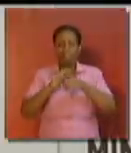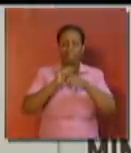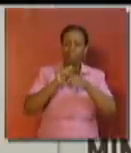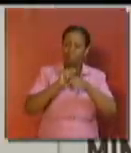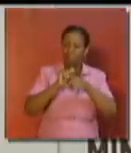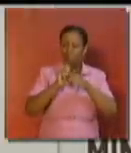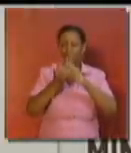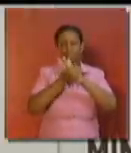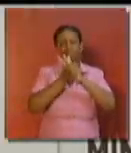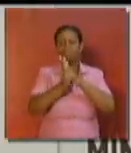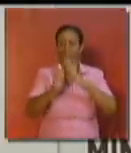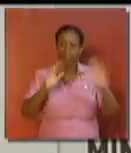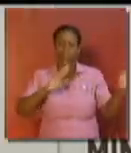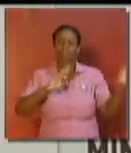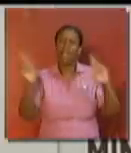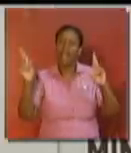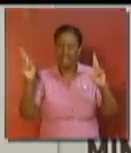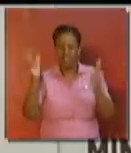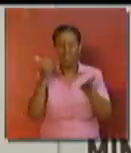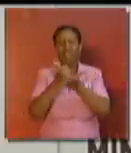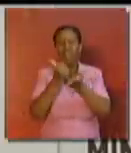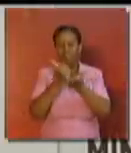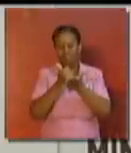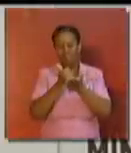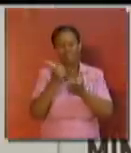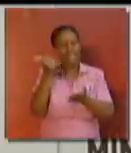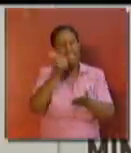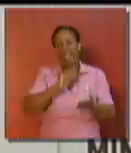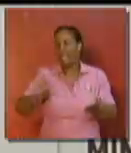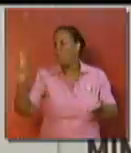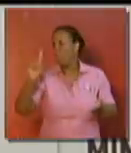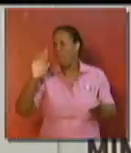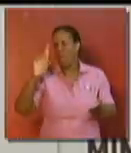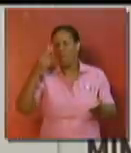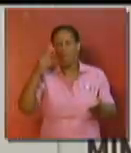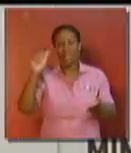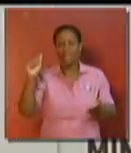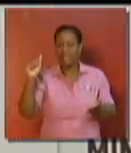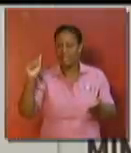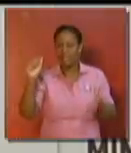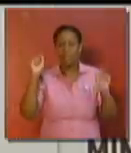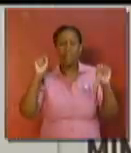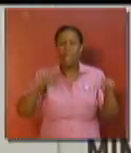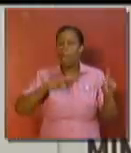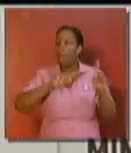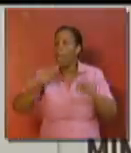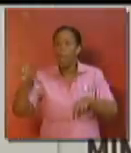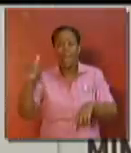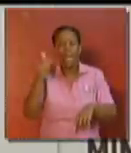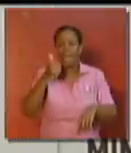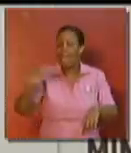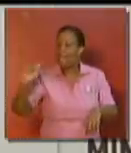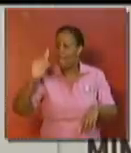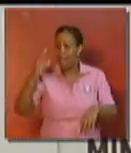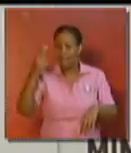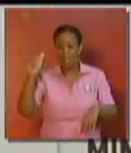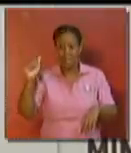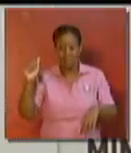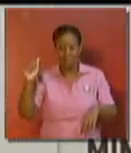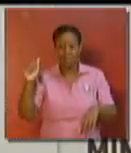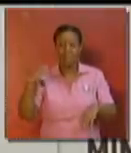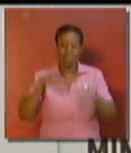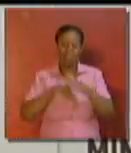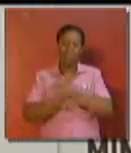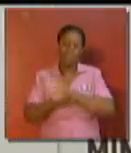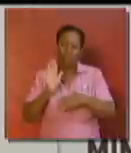COVID around the time of delivery, they are mandated to refer you to your nearest regional health authority, and I